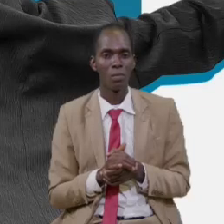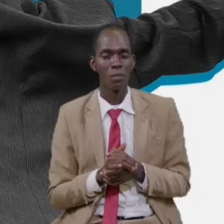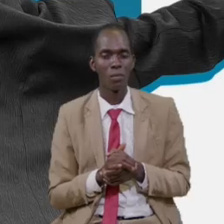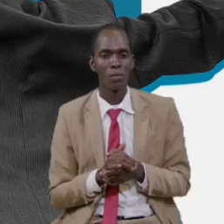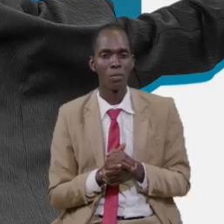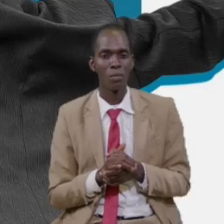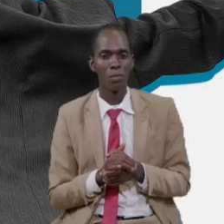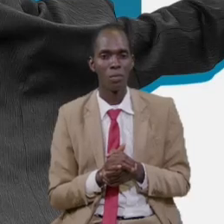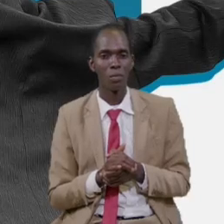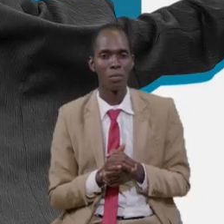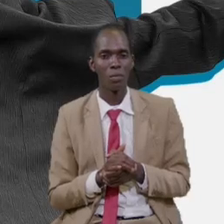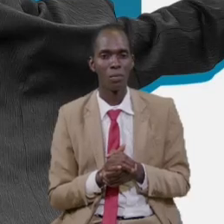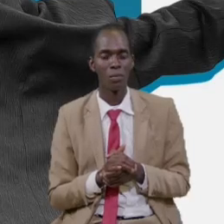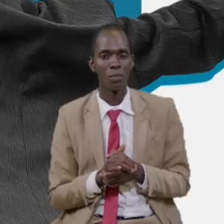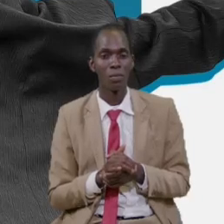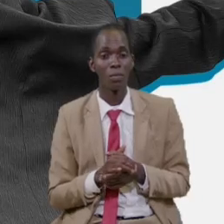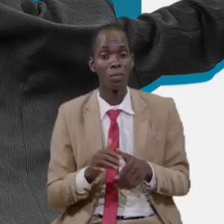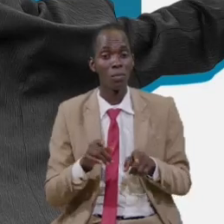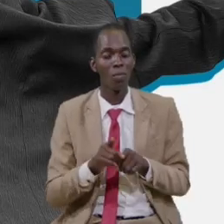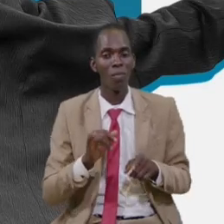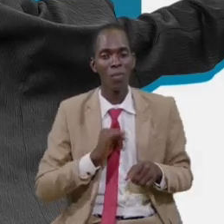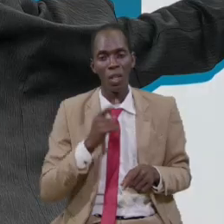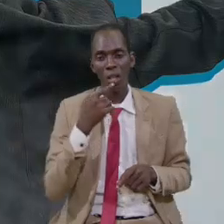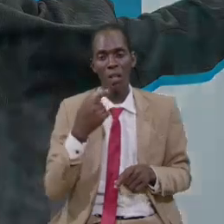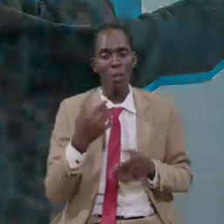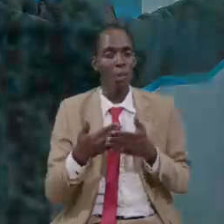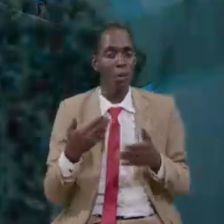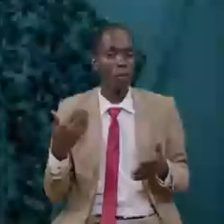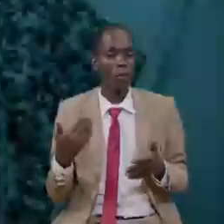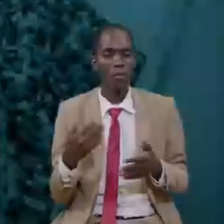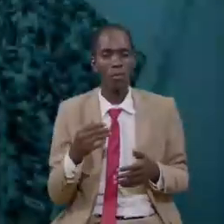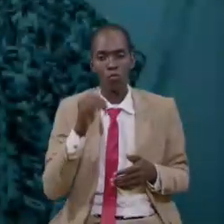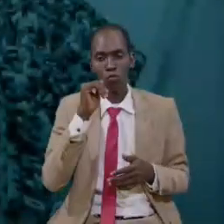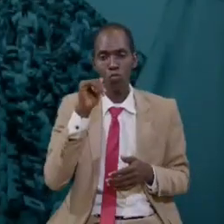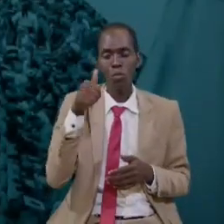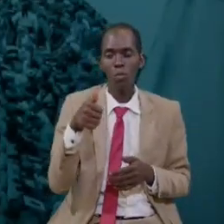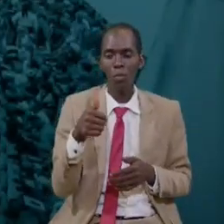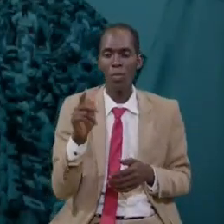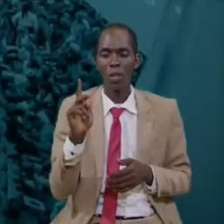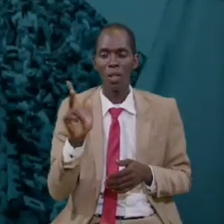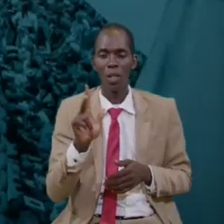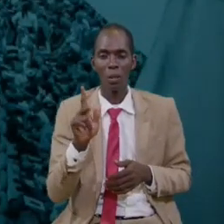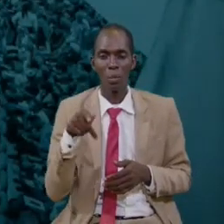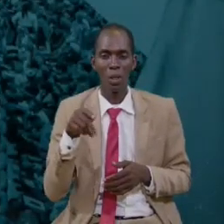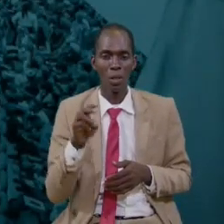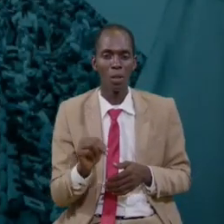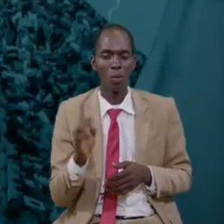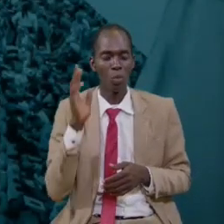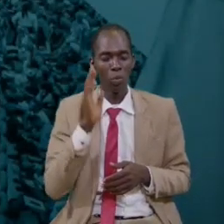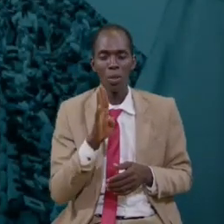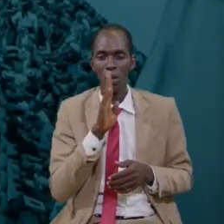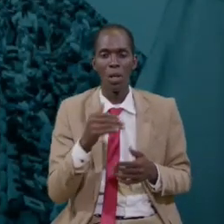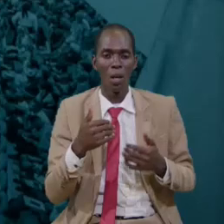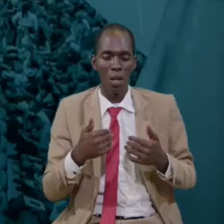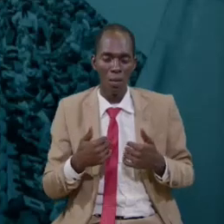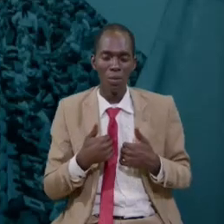As I said, tomorrow, 3 p.m., we'll be having lunch hour with Jesus. A time